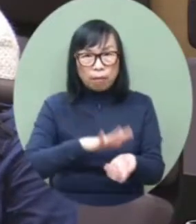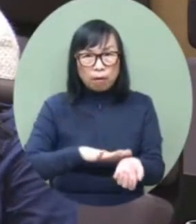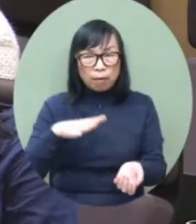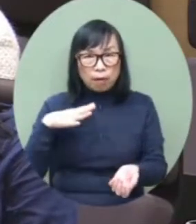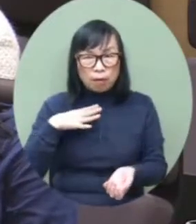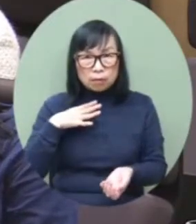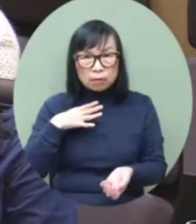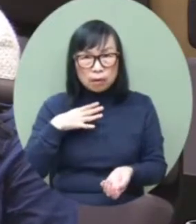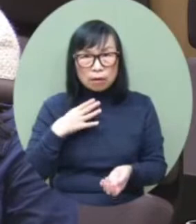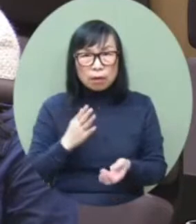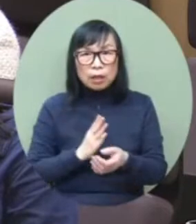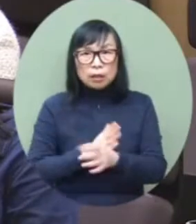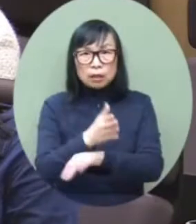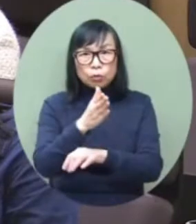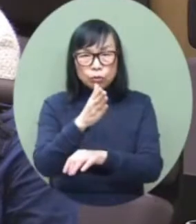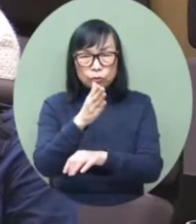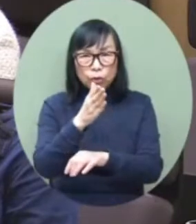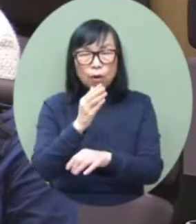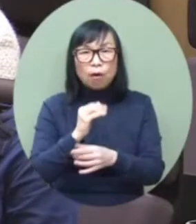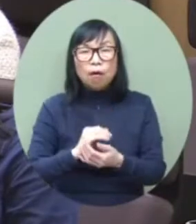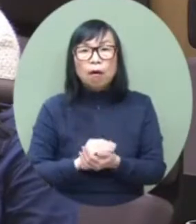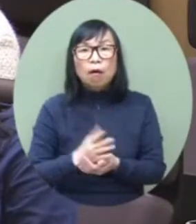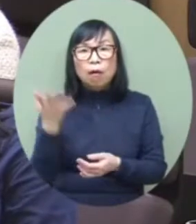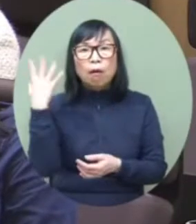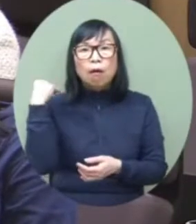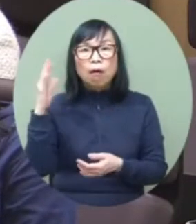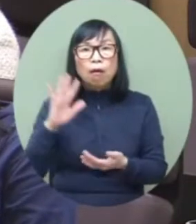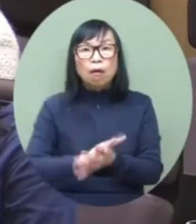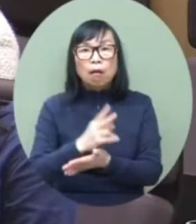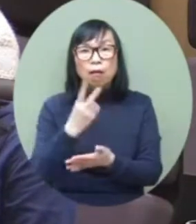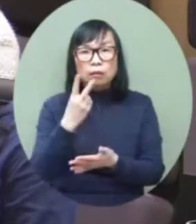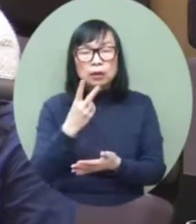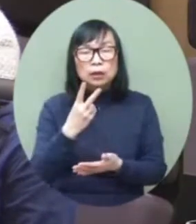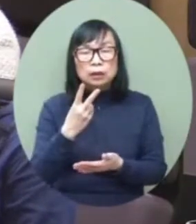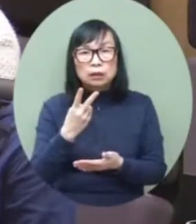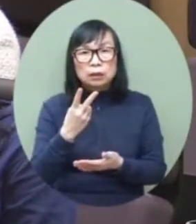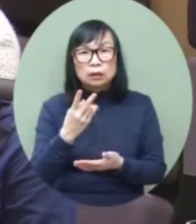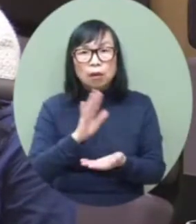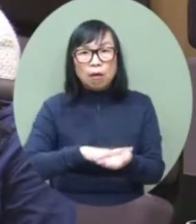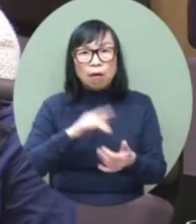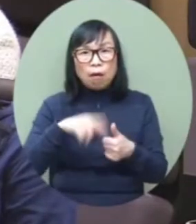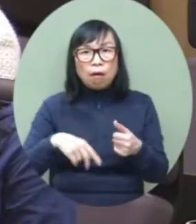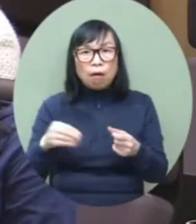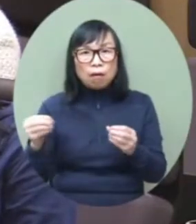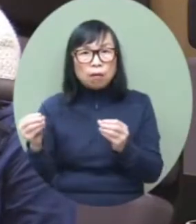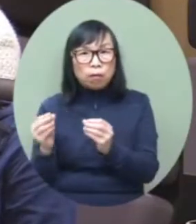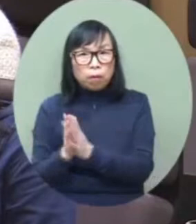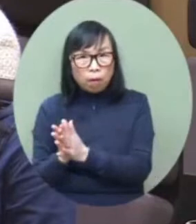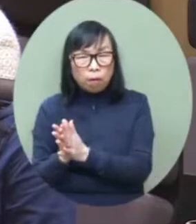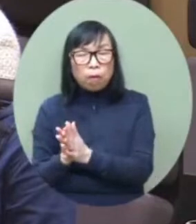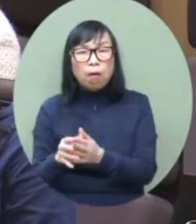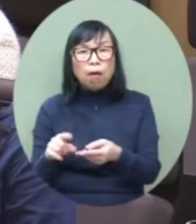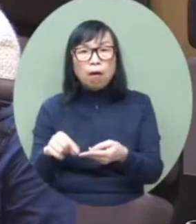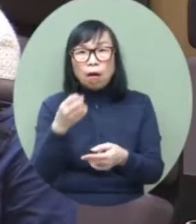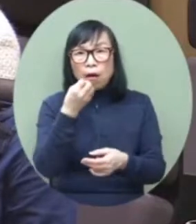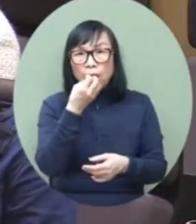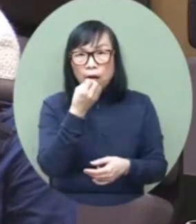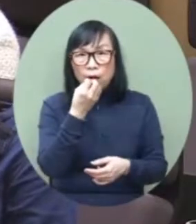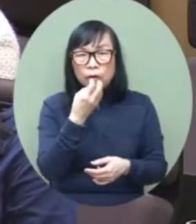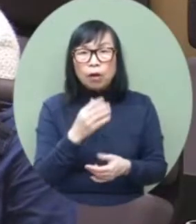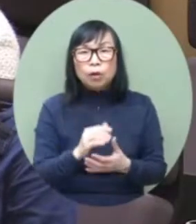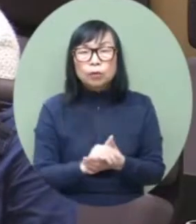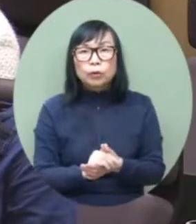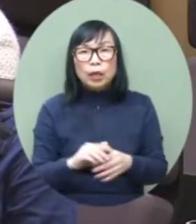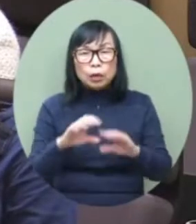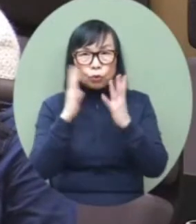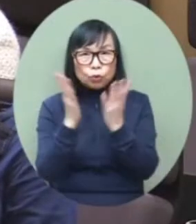total number of cases in the past 2 years. So is there a need to do mass testing in Hong Kong to control the pandemic?